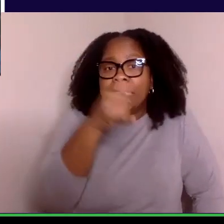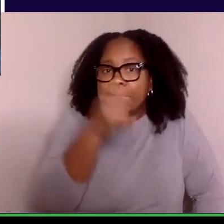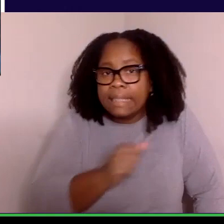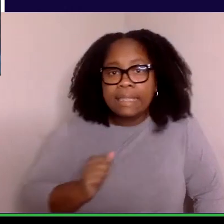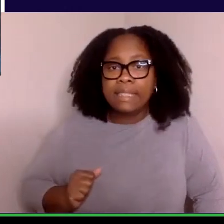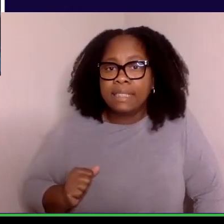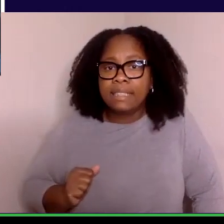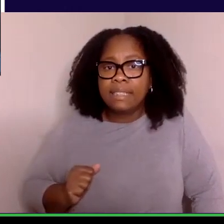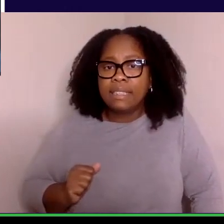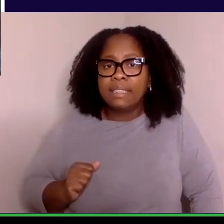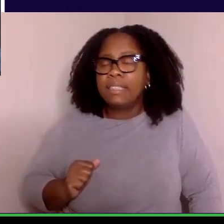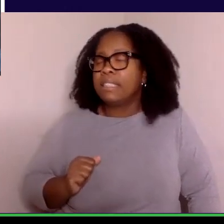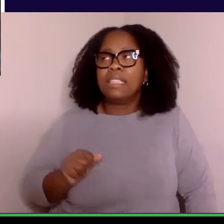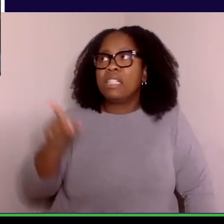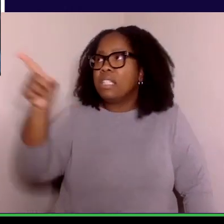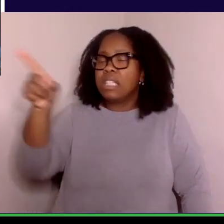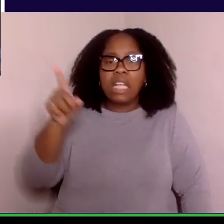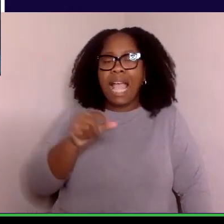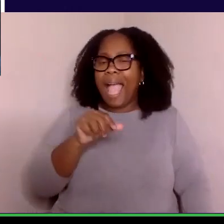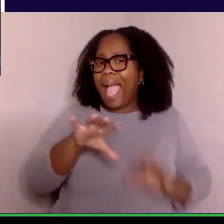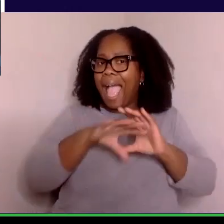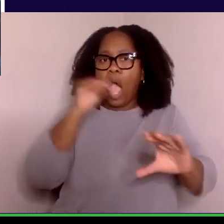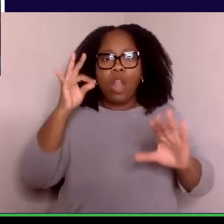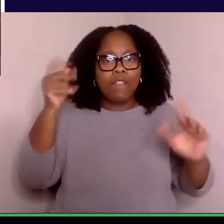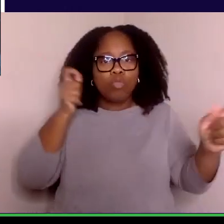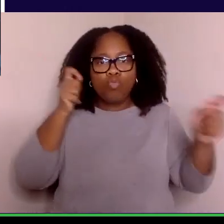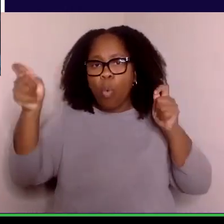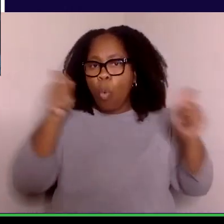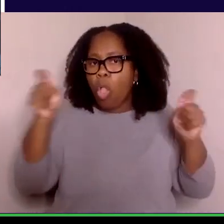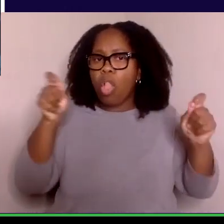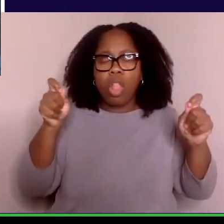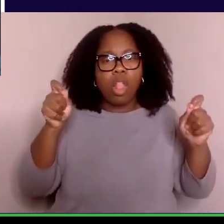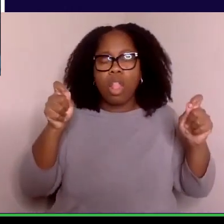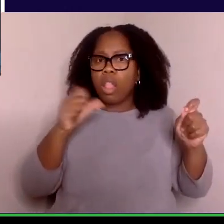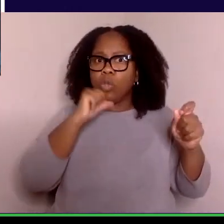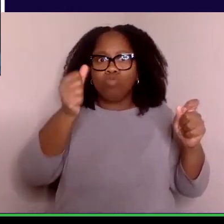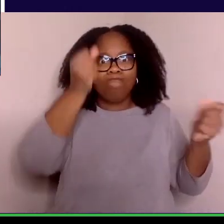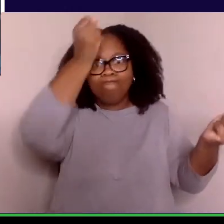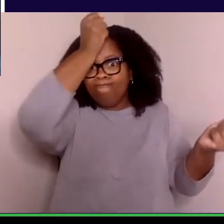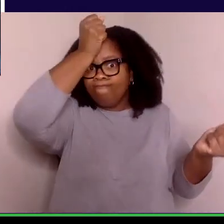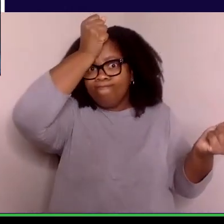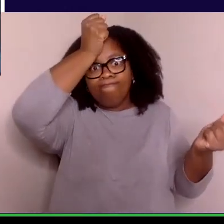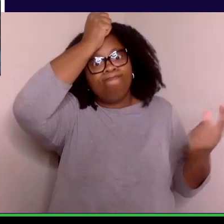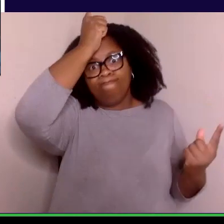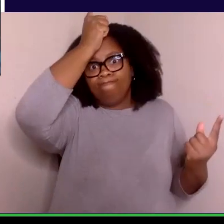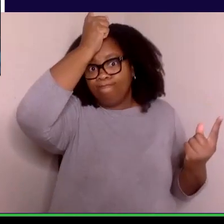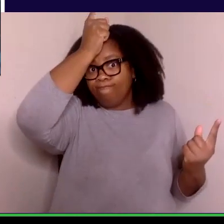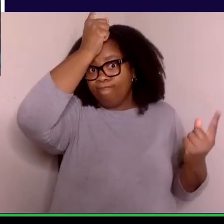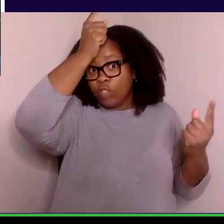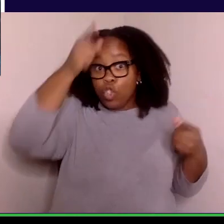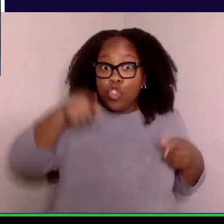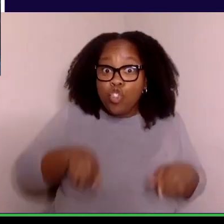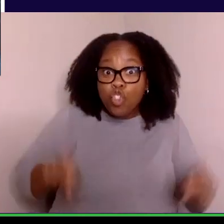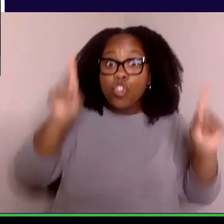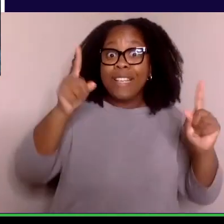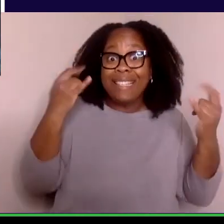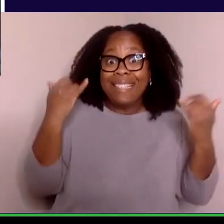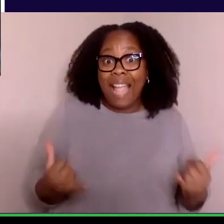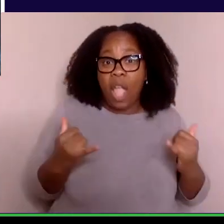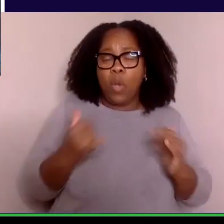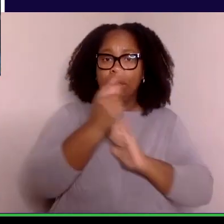out of control and out of touch with this in the time of COVID.